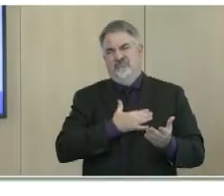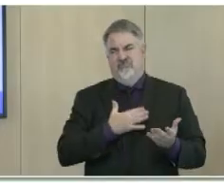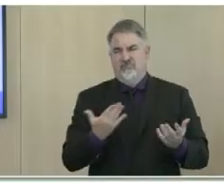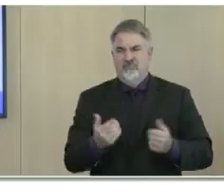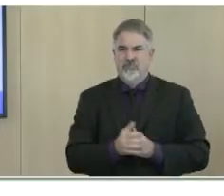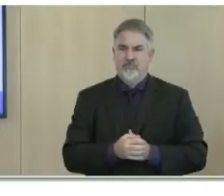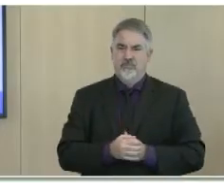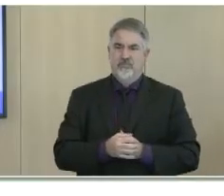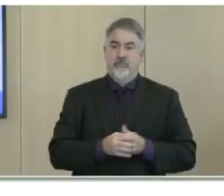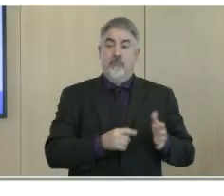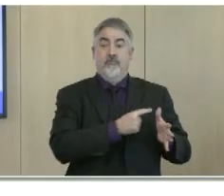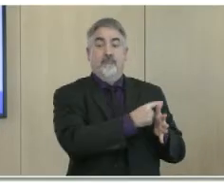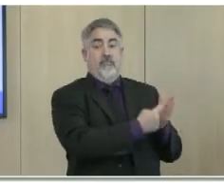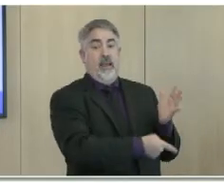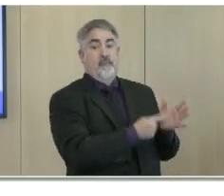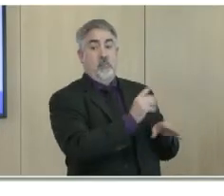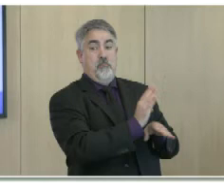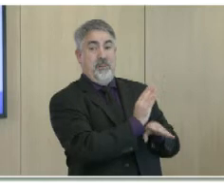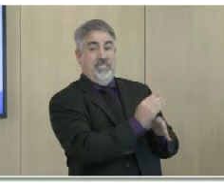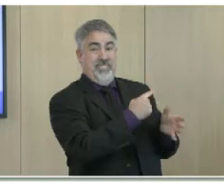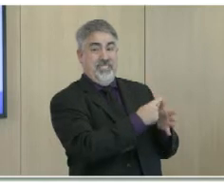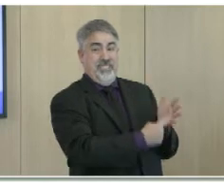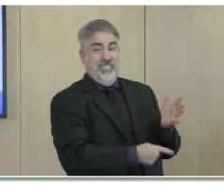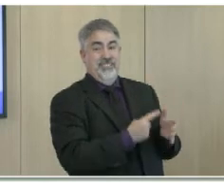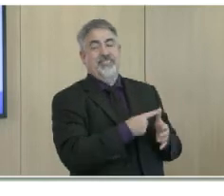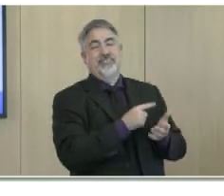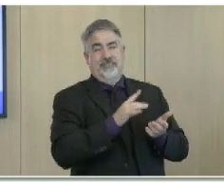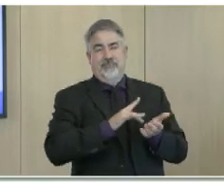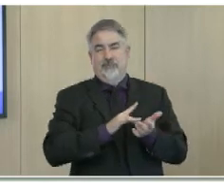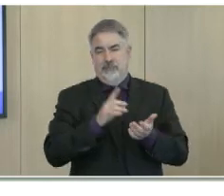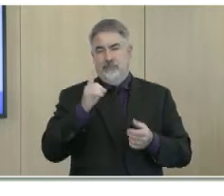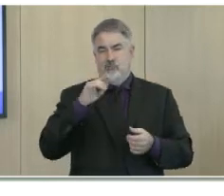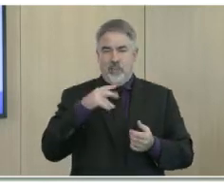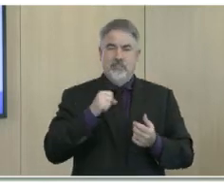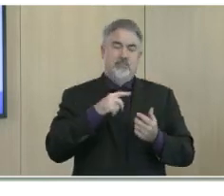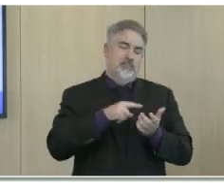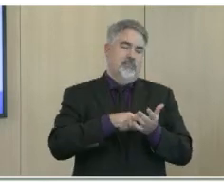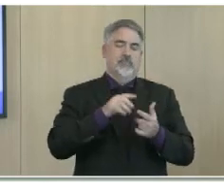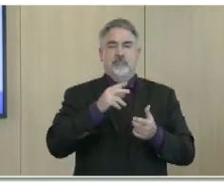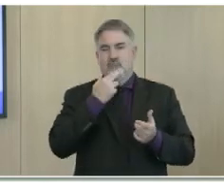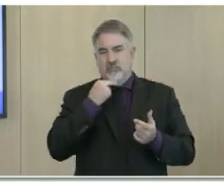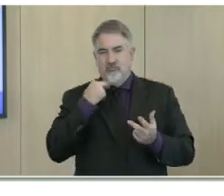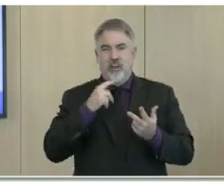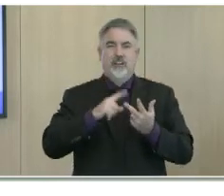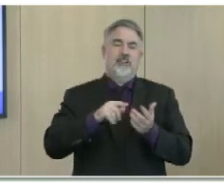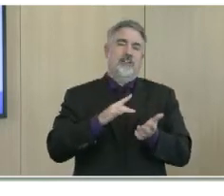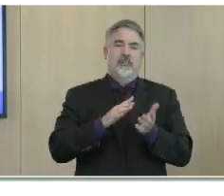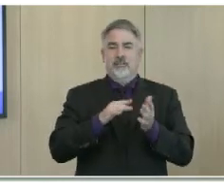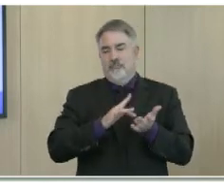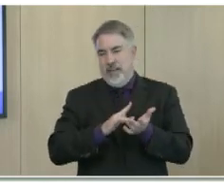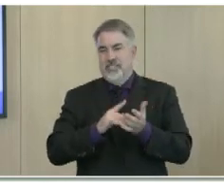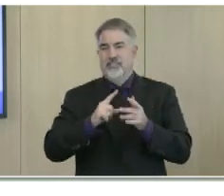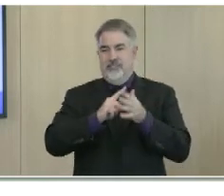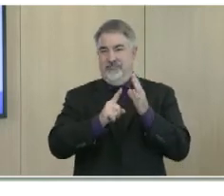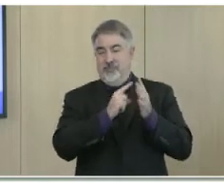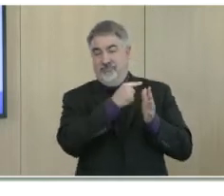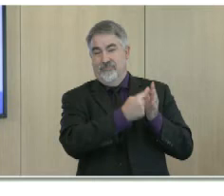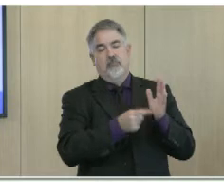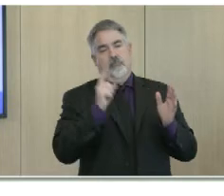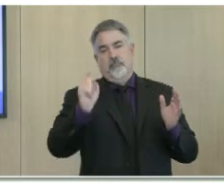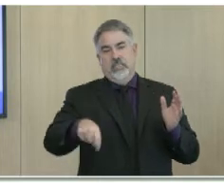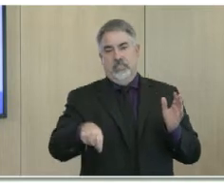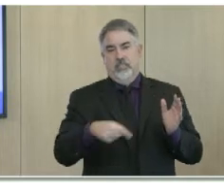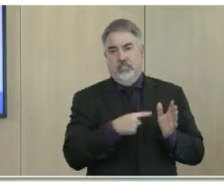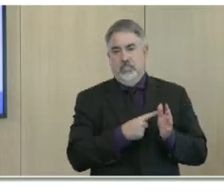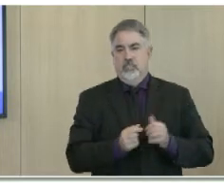essential businesses, grocery stores, pharmacies, convenience stores, gas stations, and restaurants, starting at